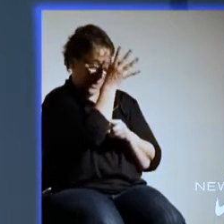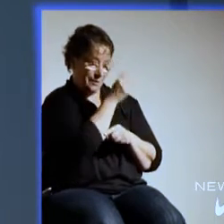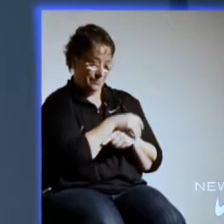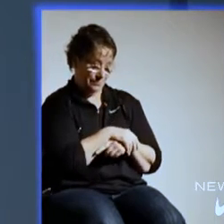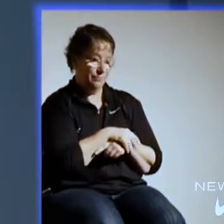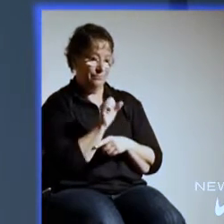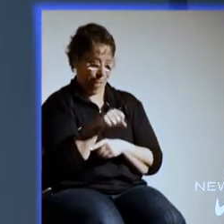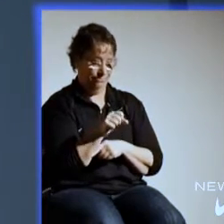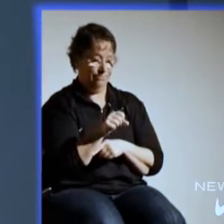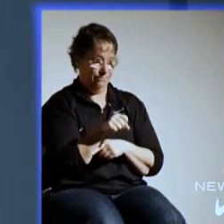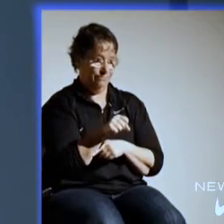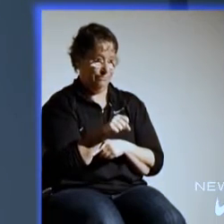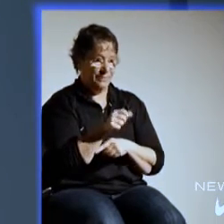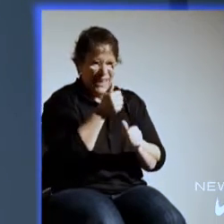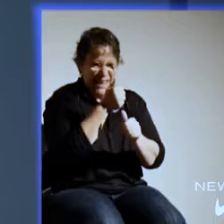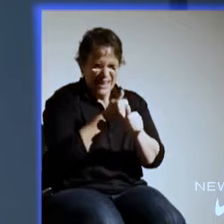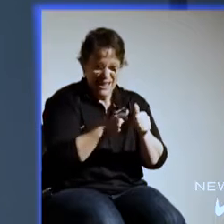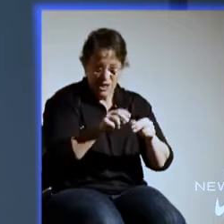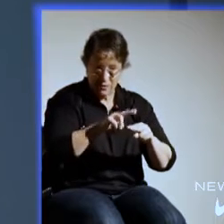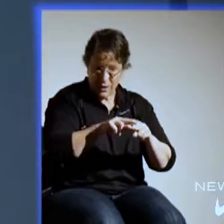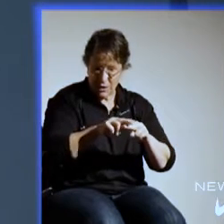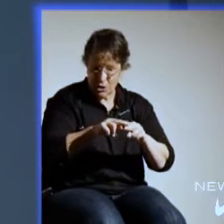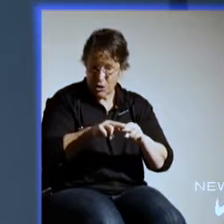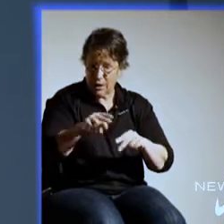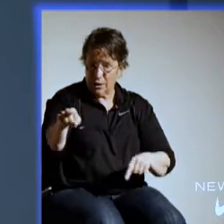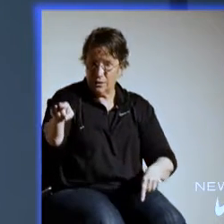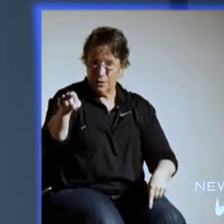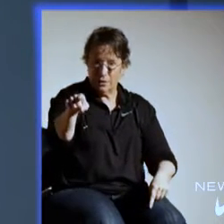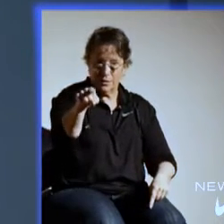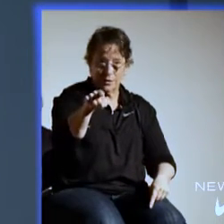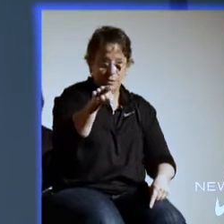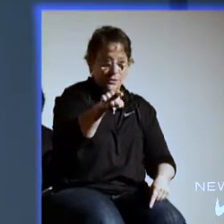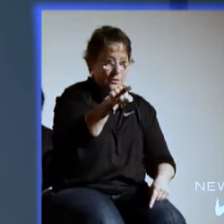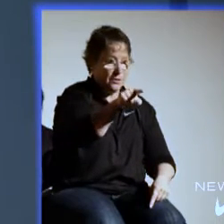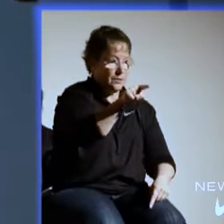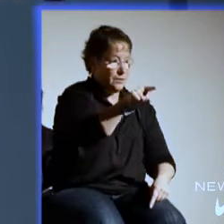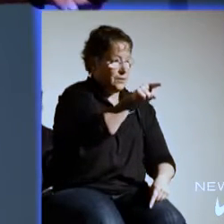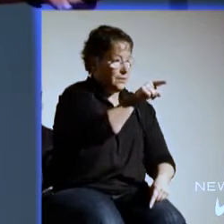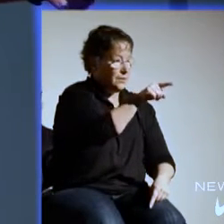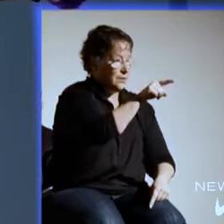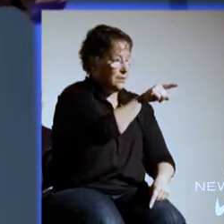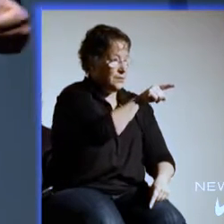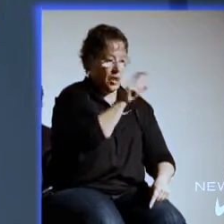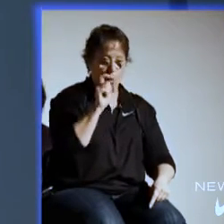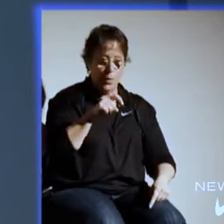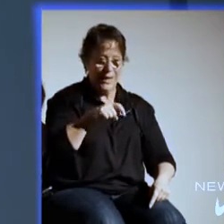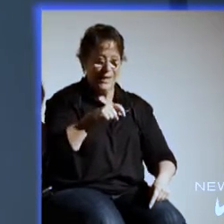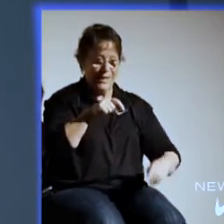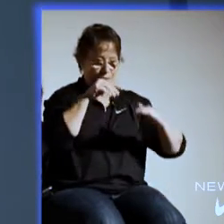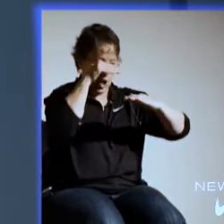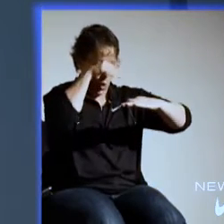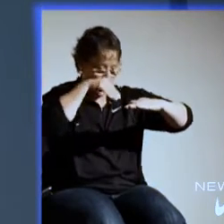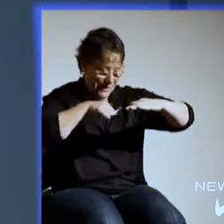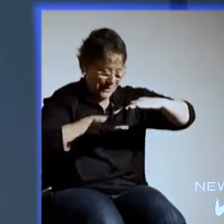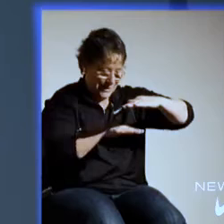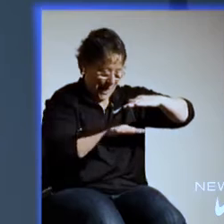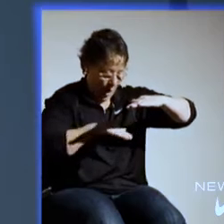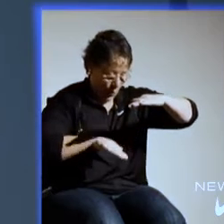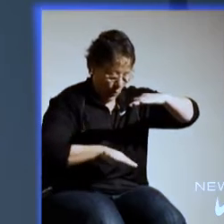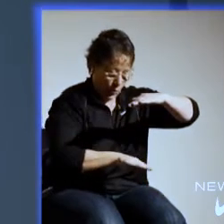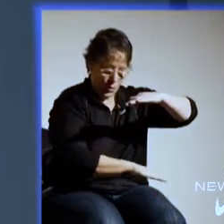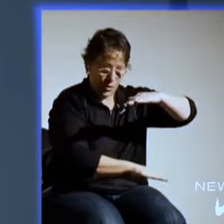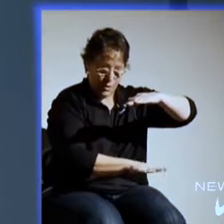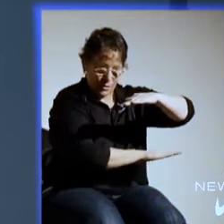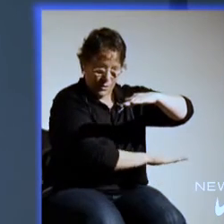Every one of these chairs you're sitting in came off of a trailer and down two flights of steps to the gym. I can still feel